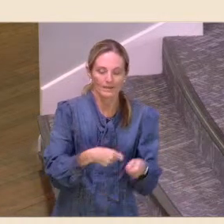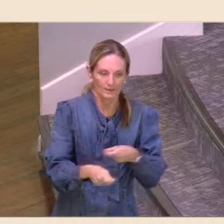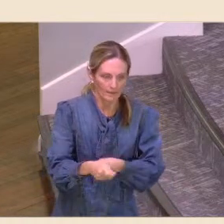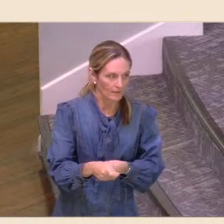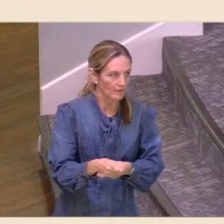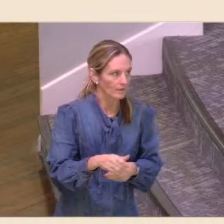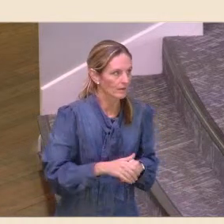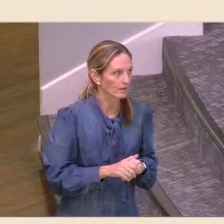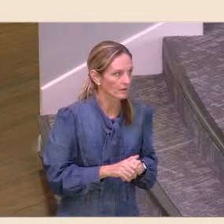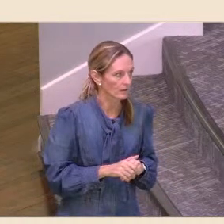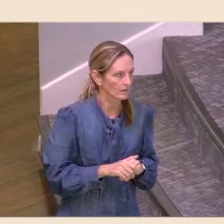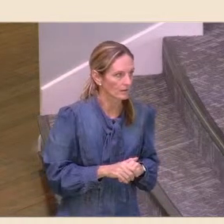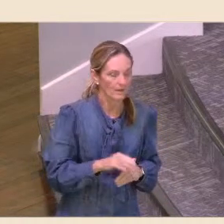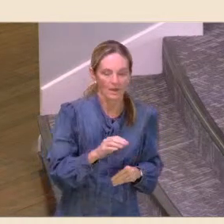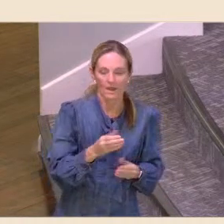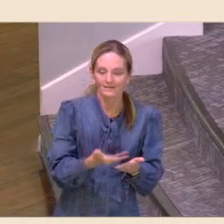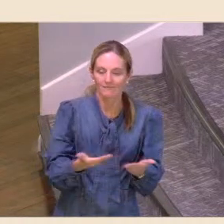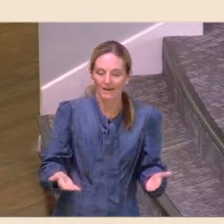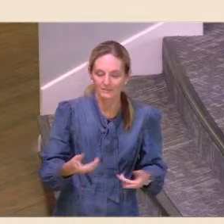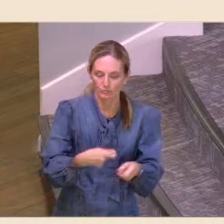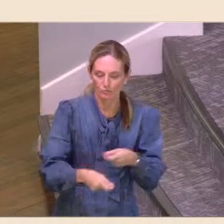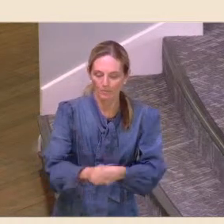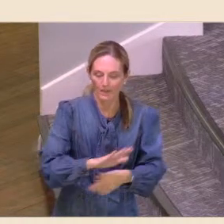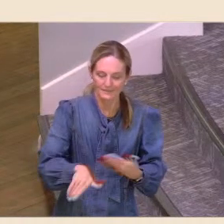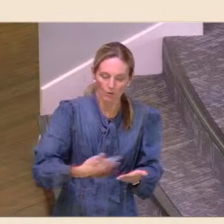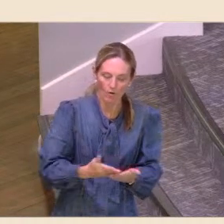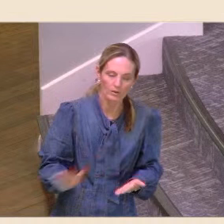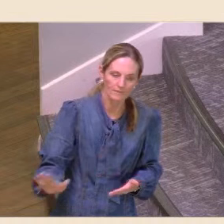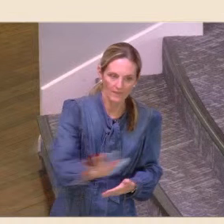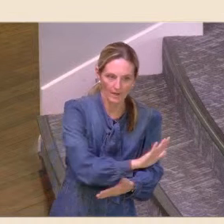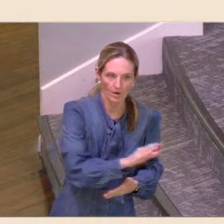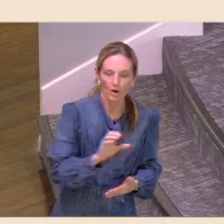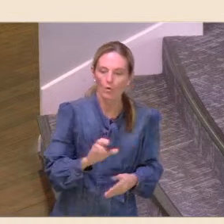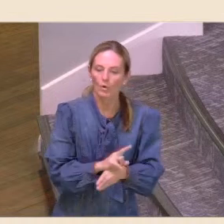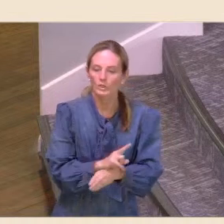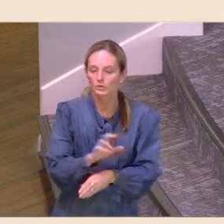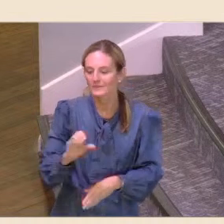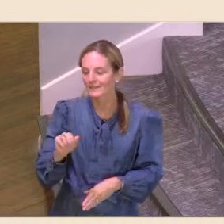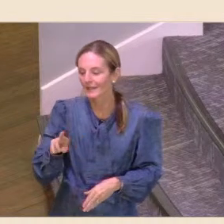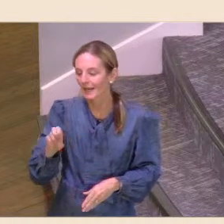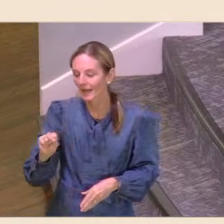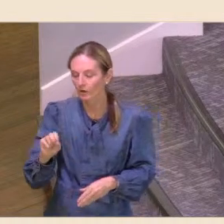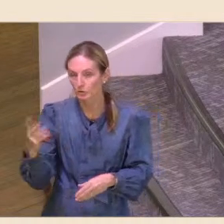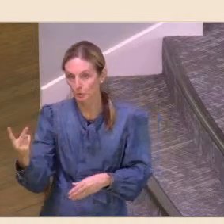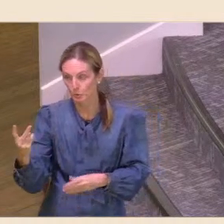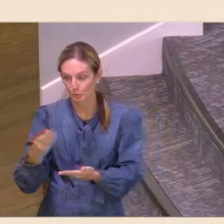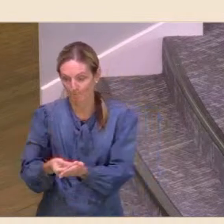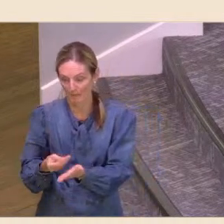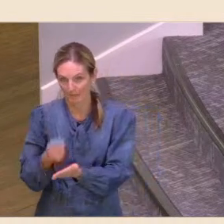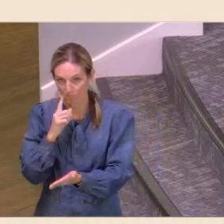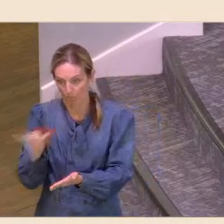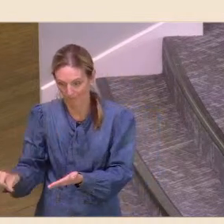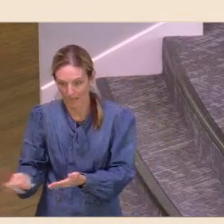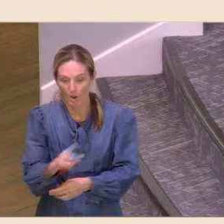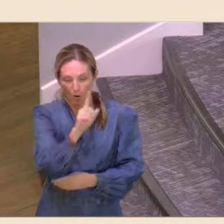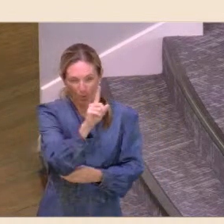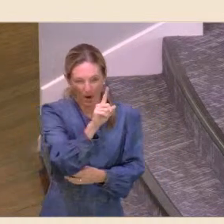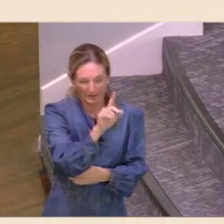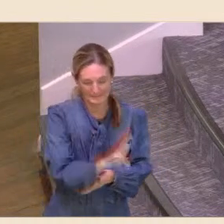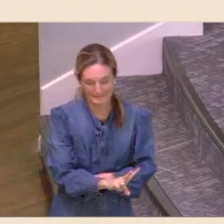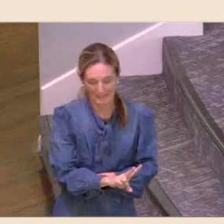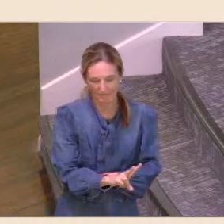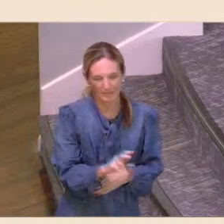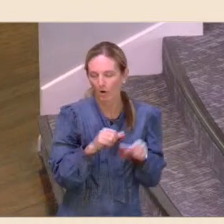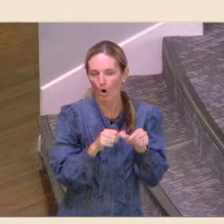grade 5 through 12, and we're using CARES 2 money to do that. 1 through 7 are kind of ongoing,